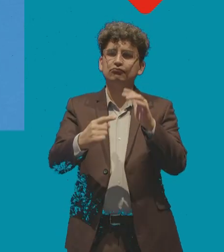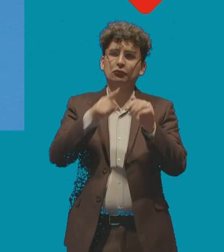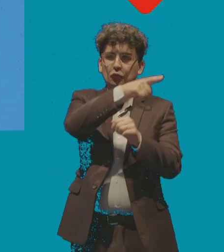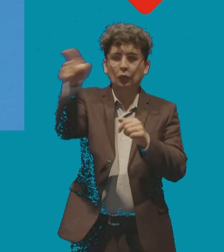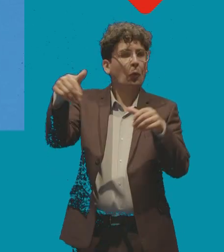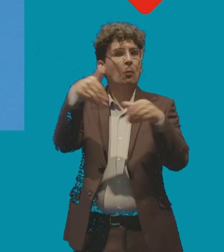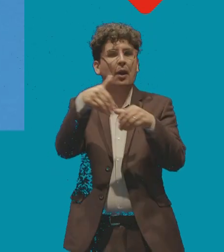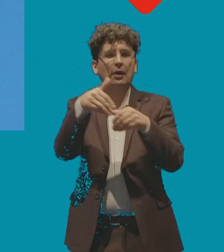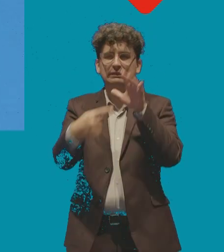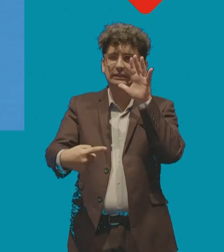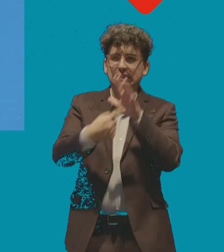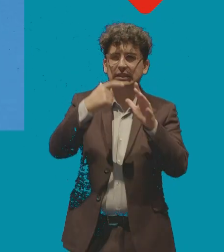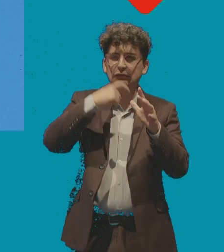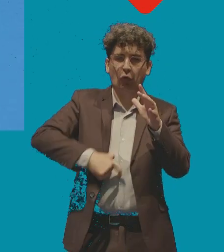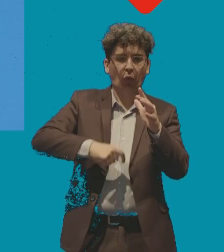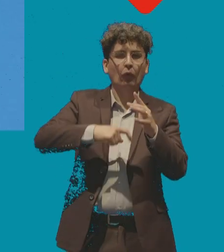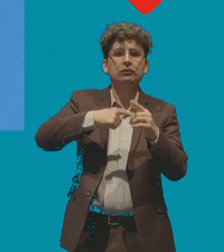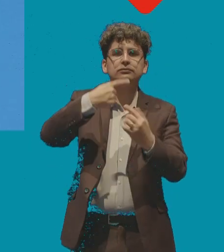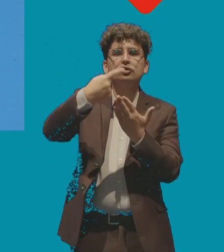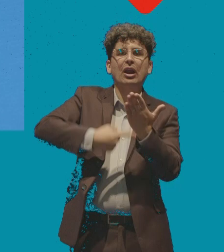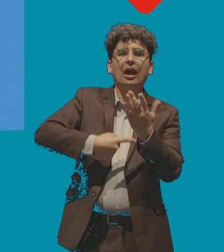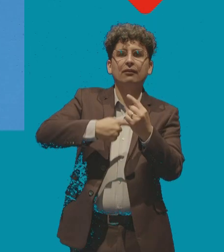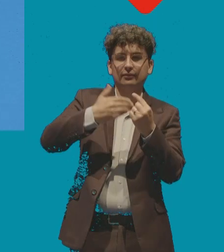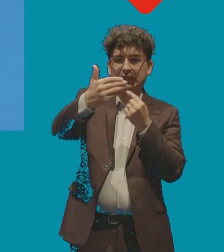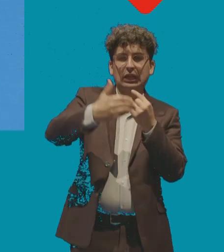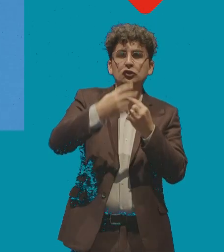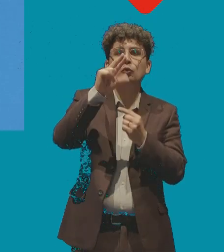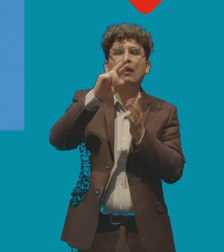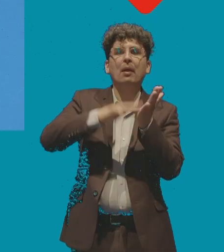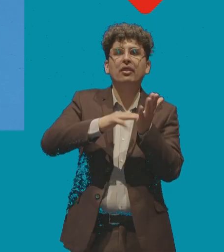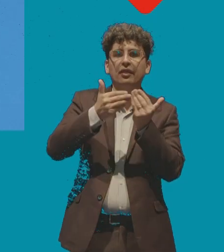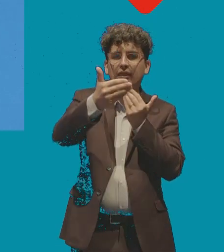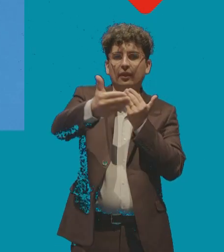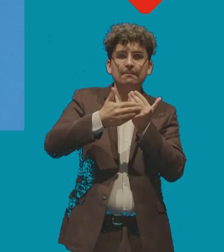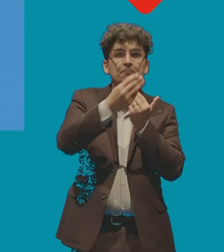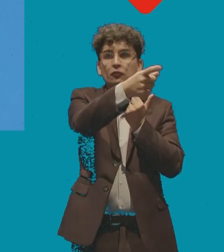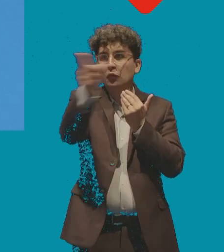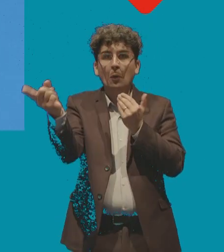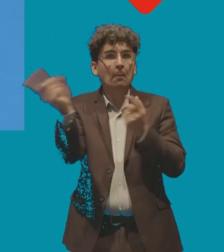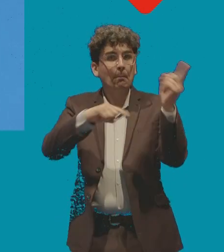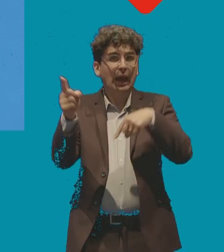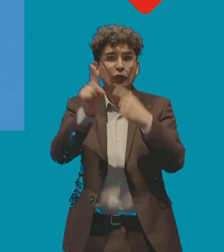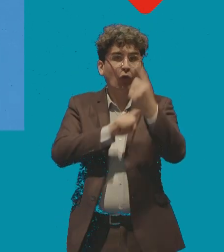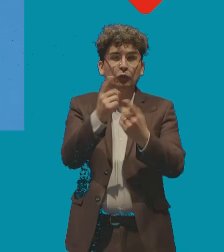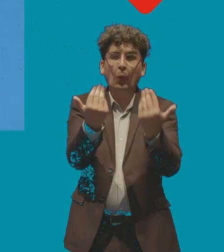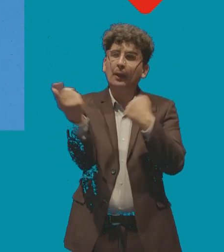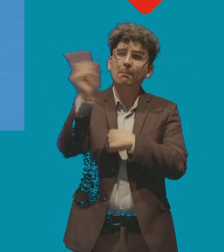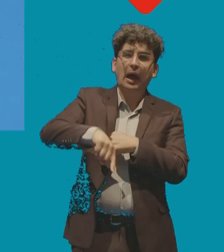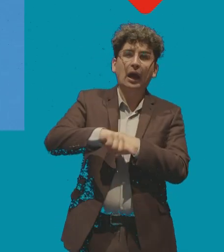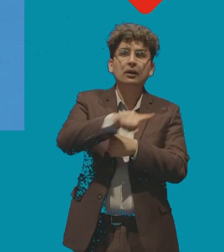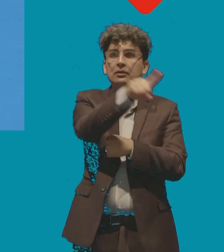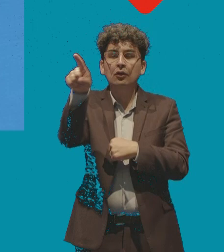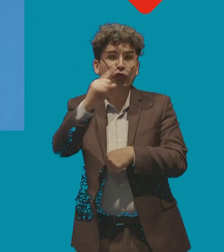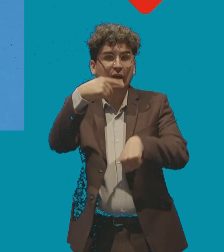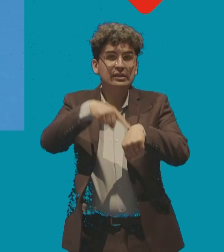pivotal role as we set the agenda for the next 12 months. For those of you who are returning to conference, welcome back, and for first-time